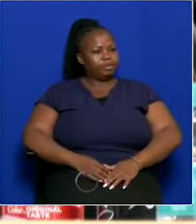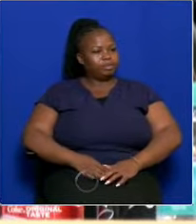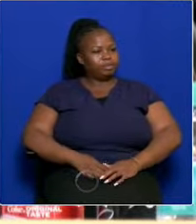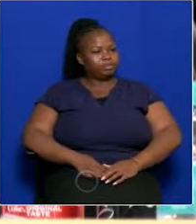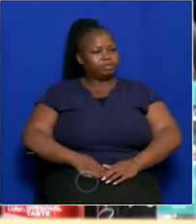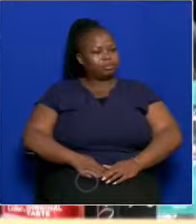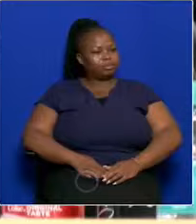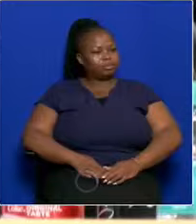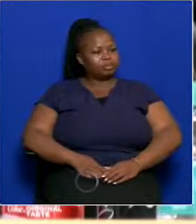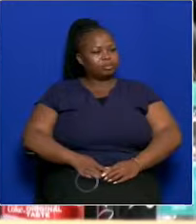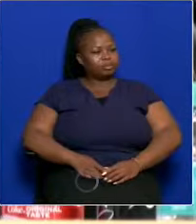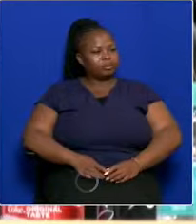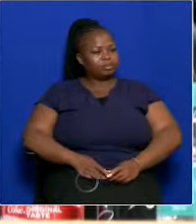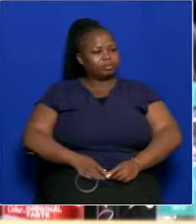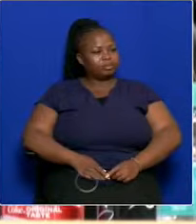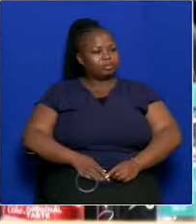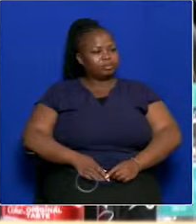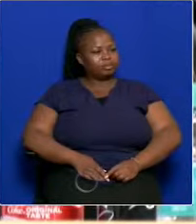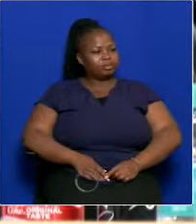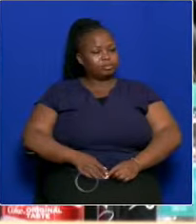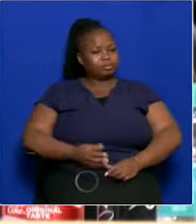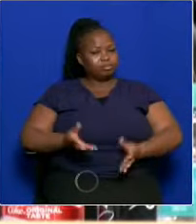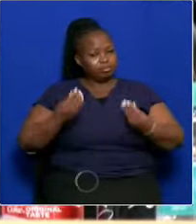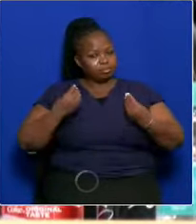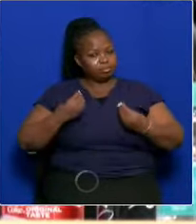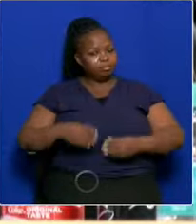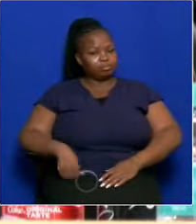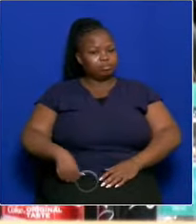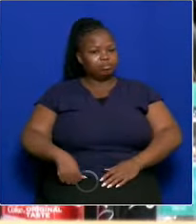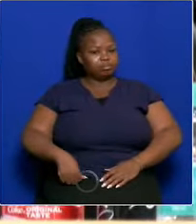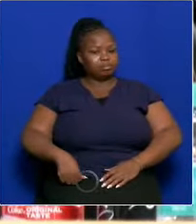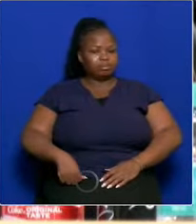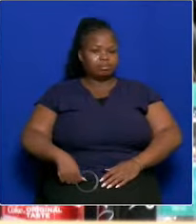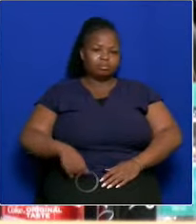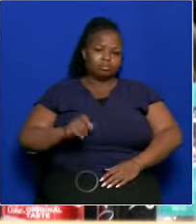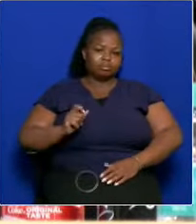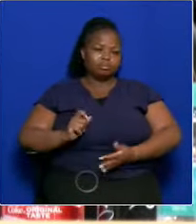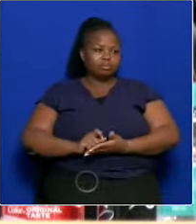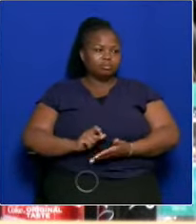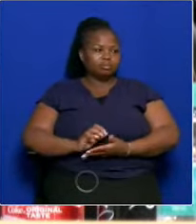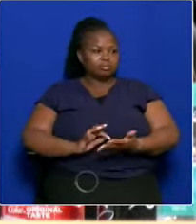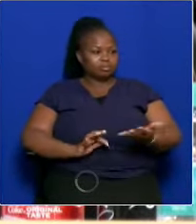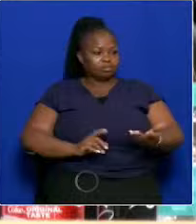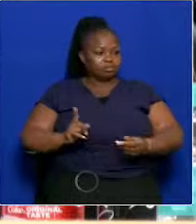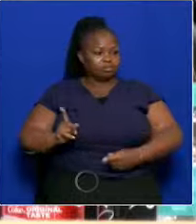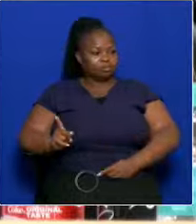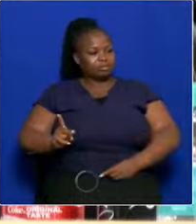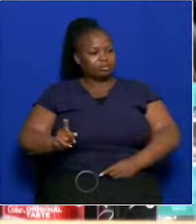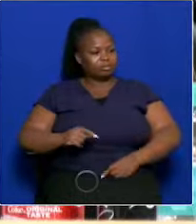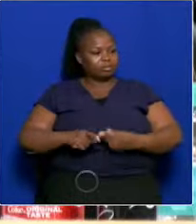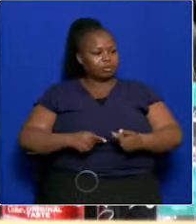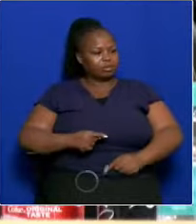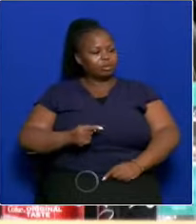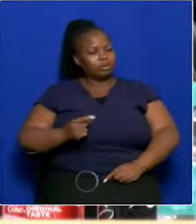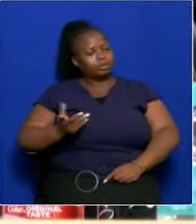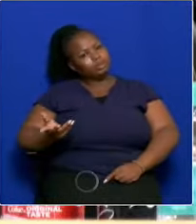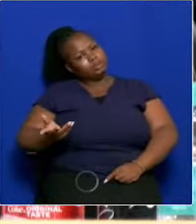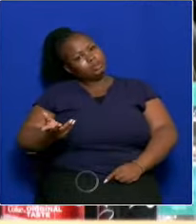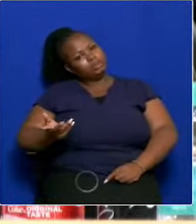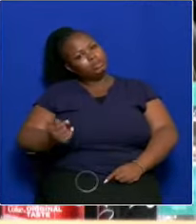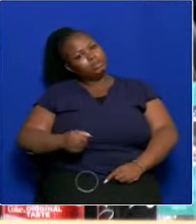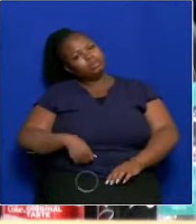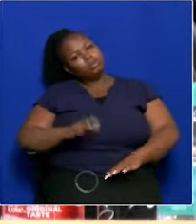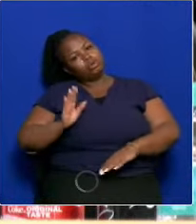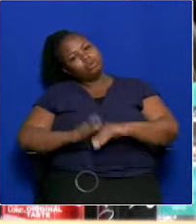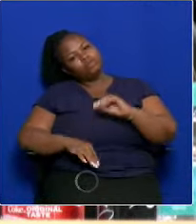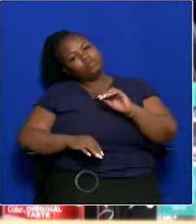I'm there. General, in this part of your statement, you were dealing with the nature, extent, consequences of